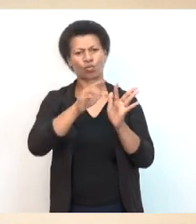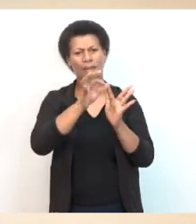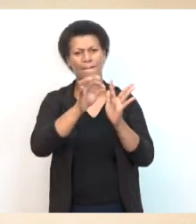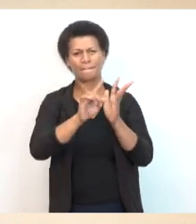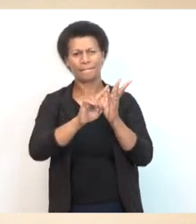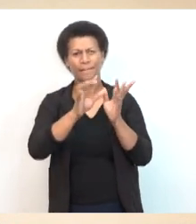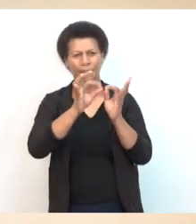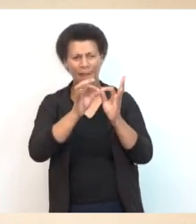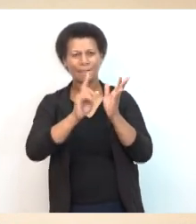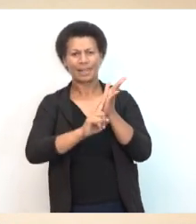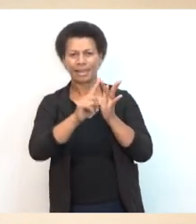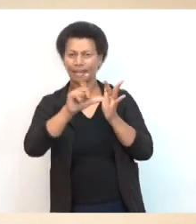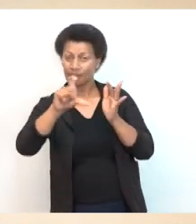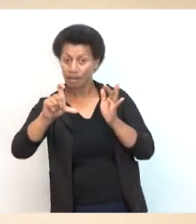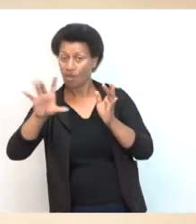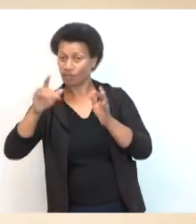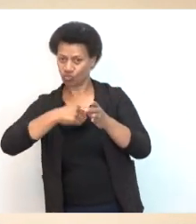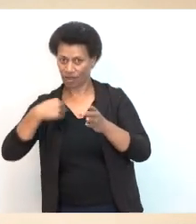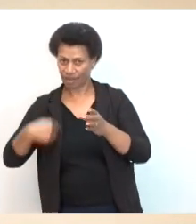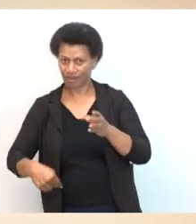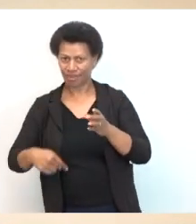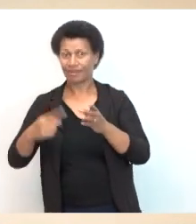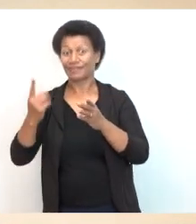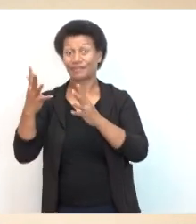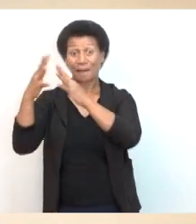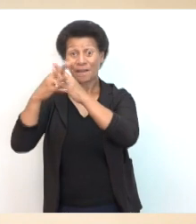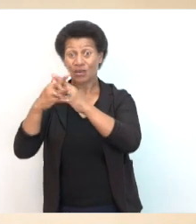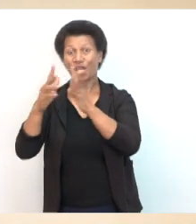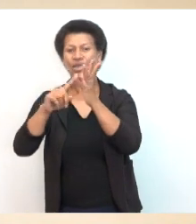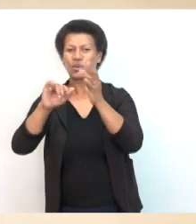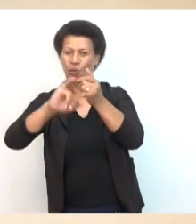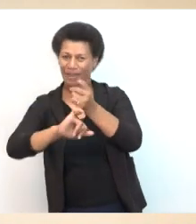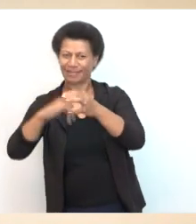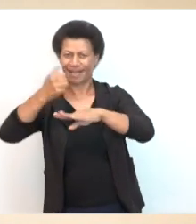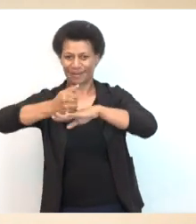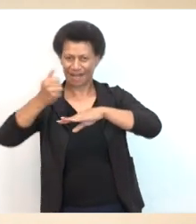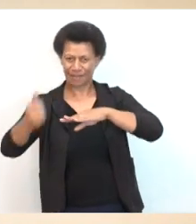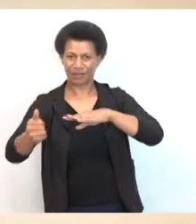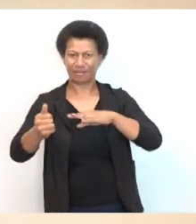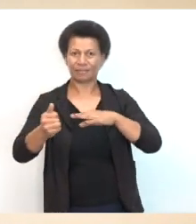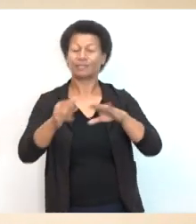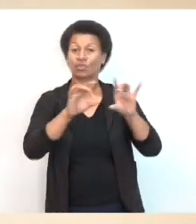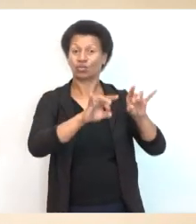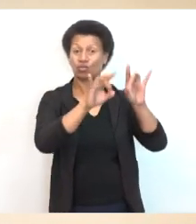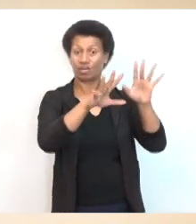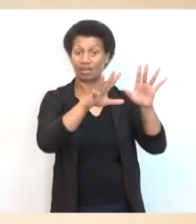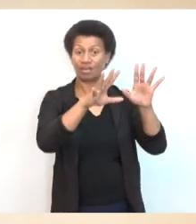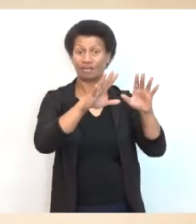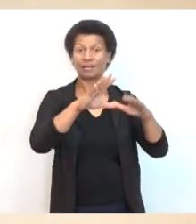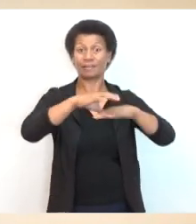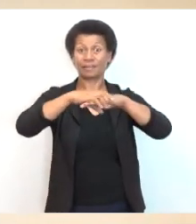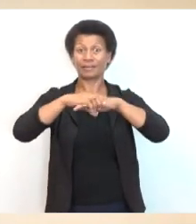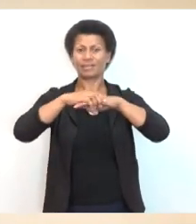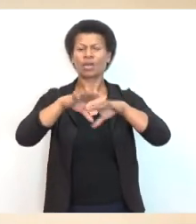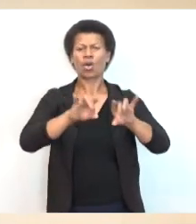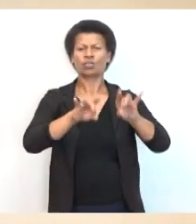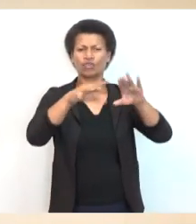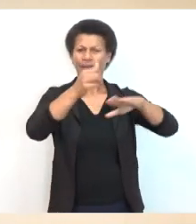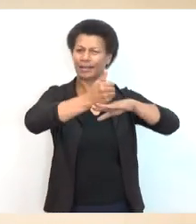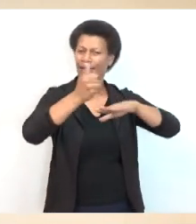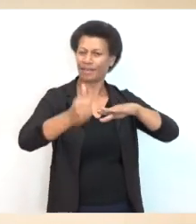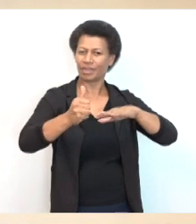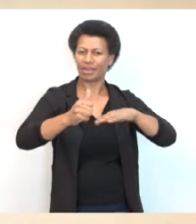is the USA government, US government. In Australia and Britain, it is the Australian government and the British government. There